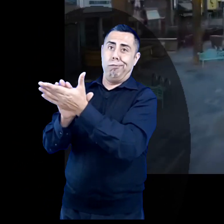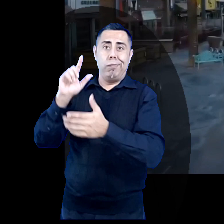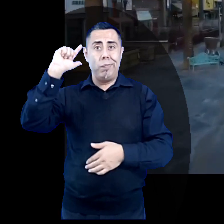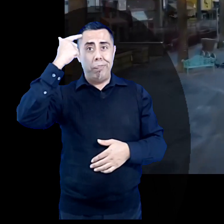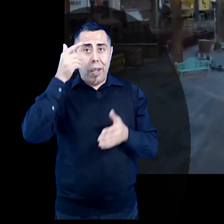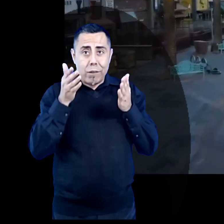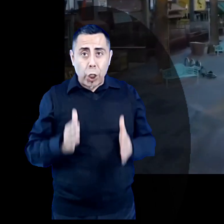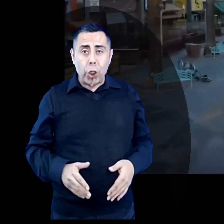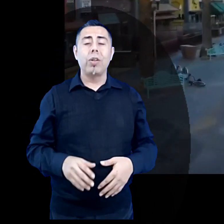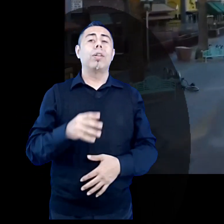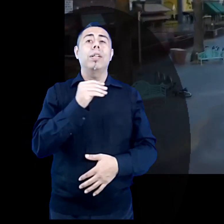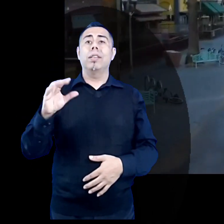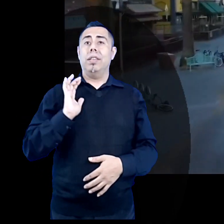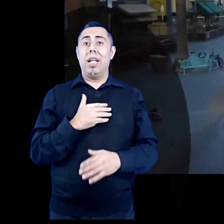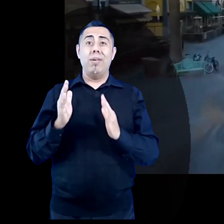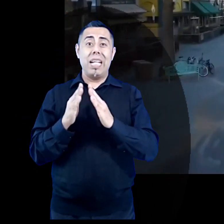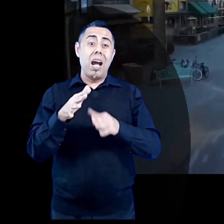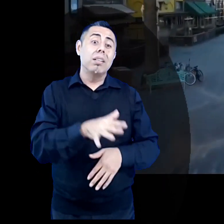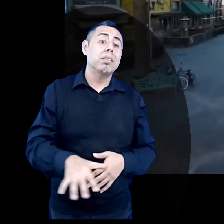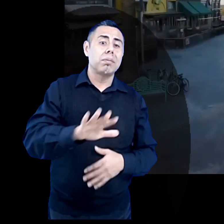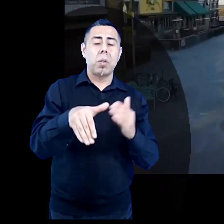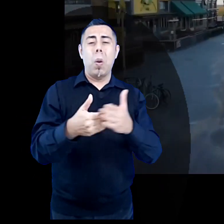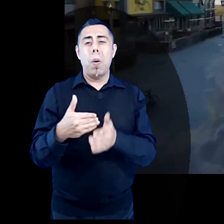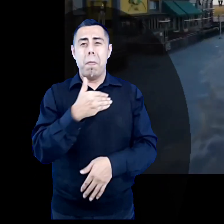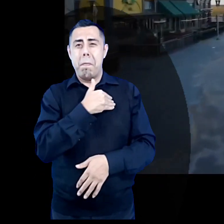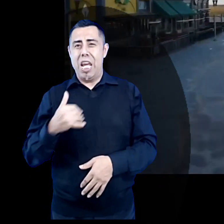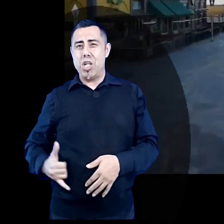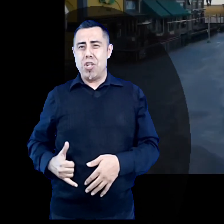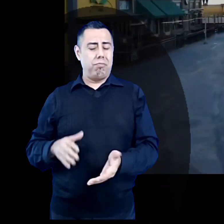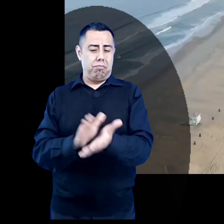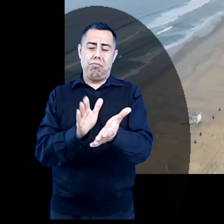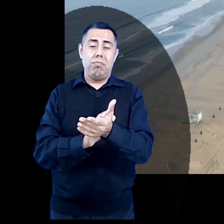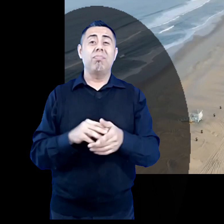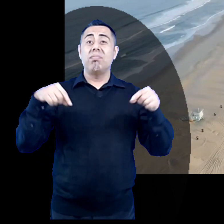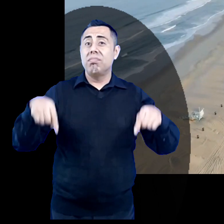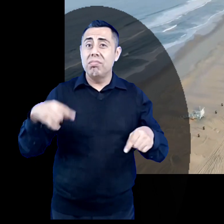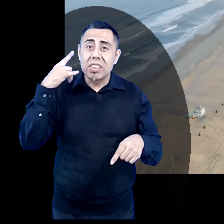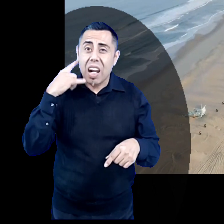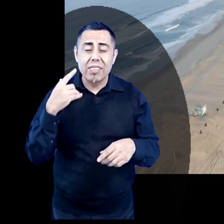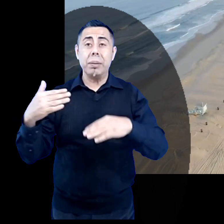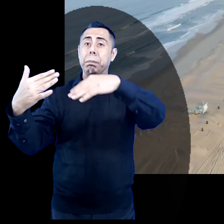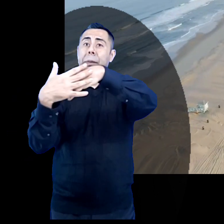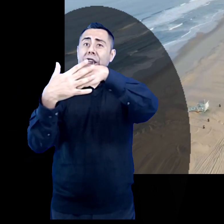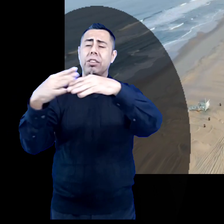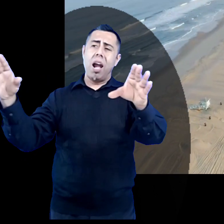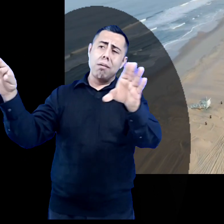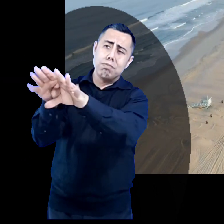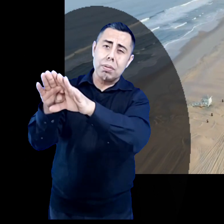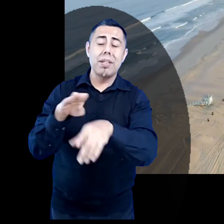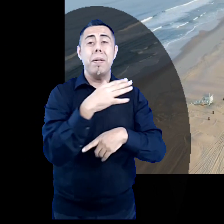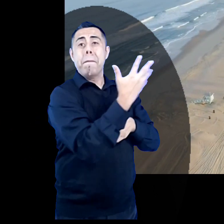the governor and the mayor of our towns, we've closed beaches, we've actually closed